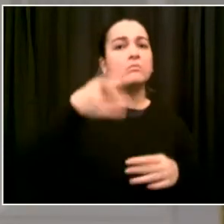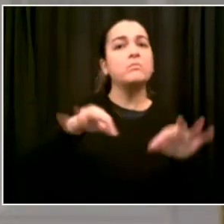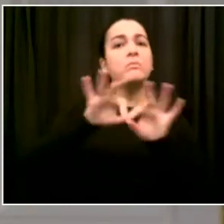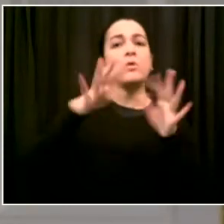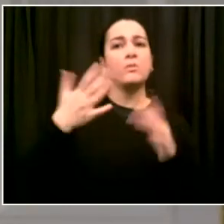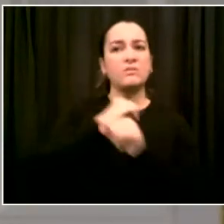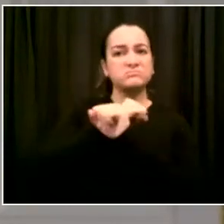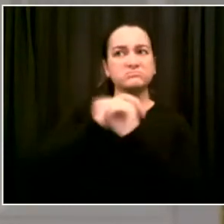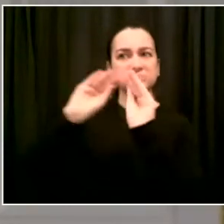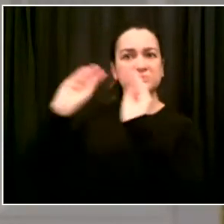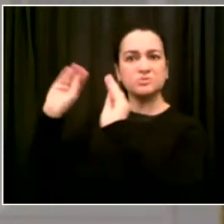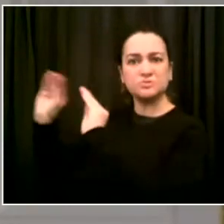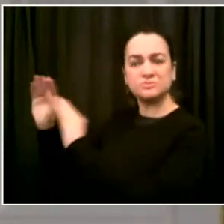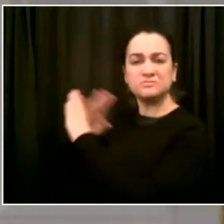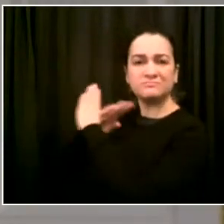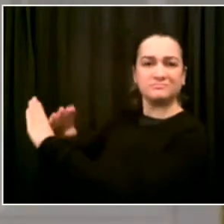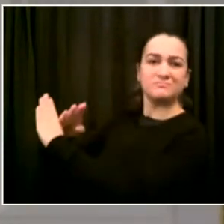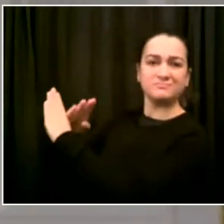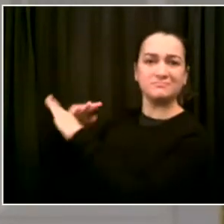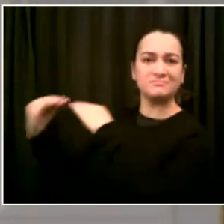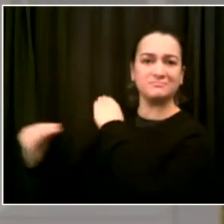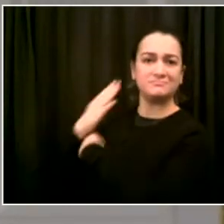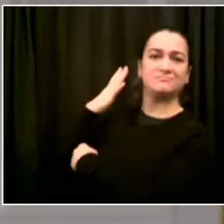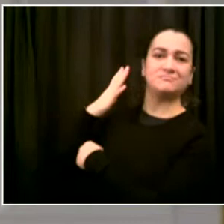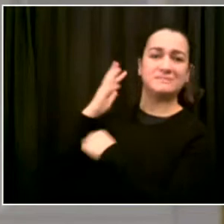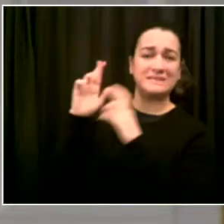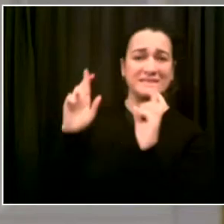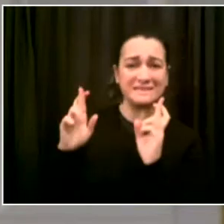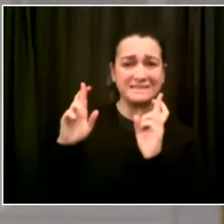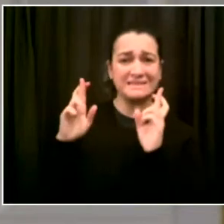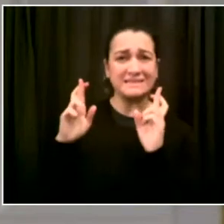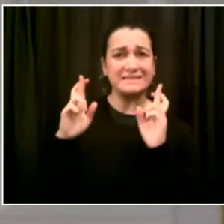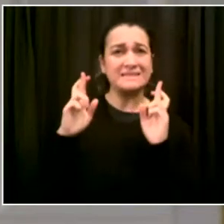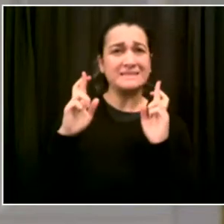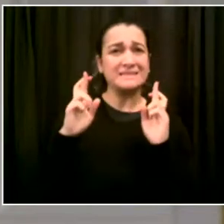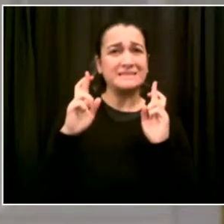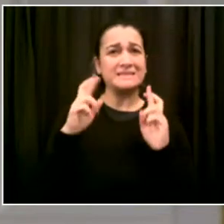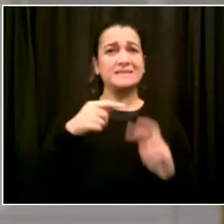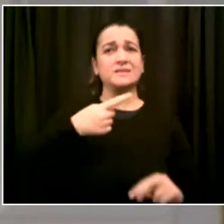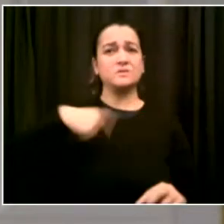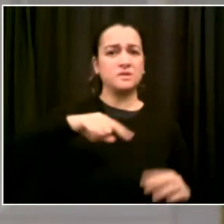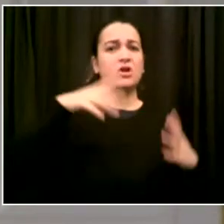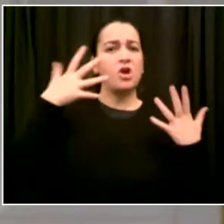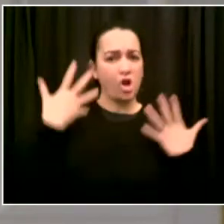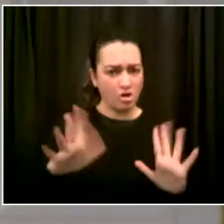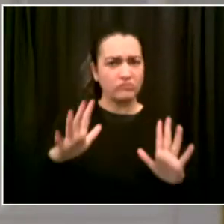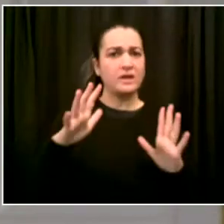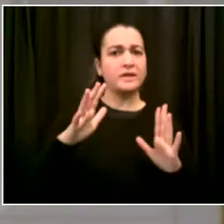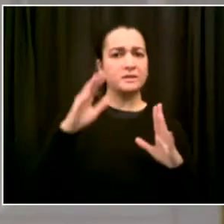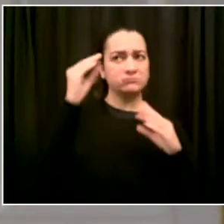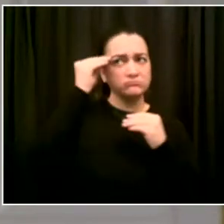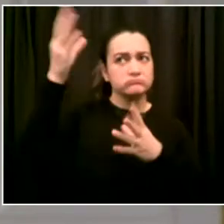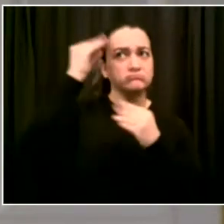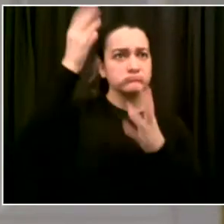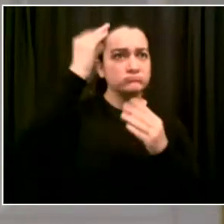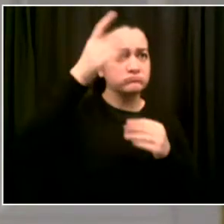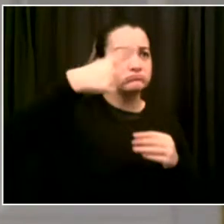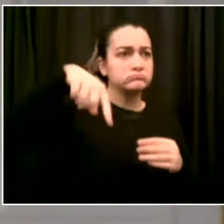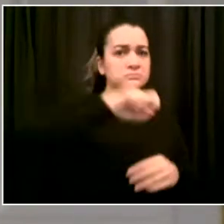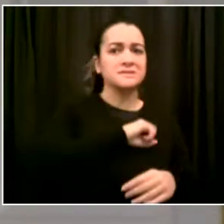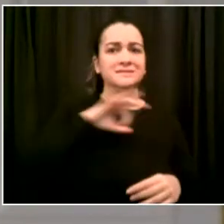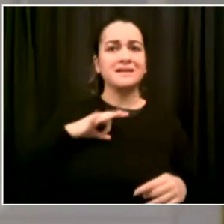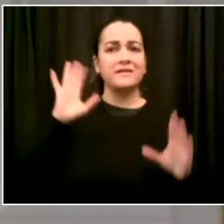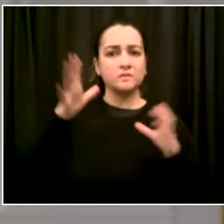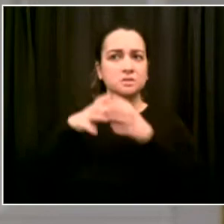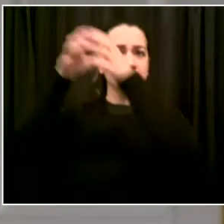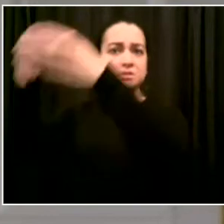and Staten Island. Some of the impacts that we've seen so far, as the mayor had mentioned, many flights have been canceled already